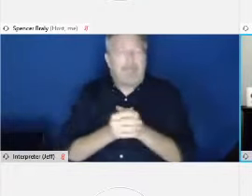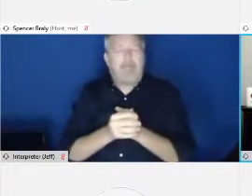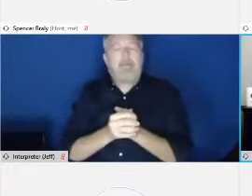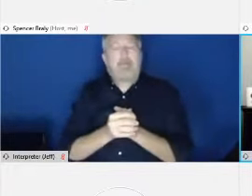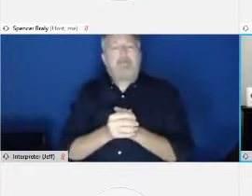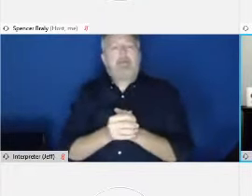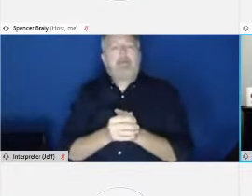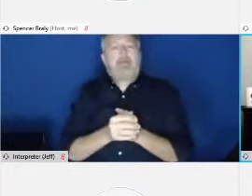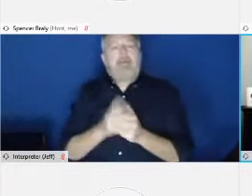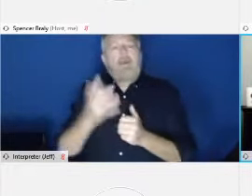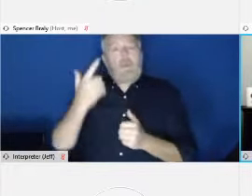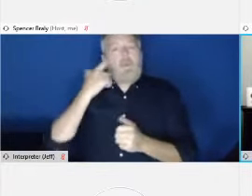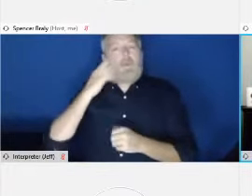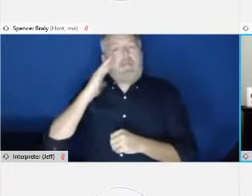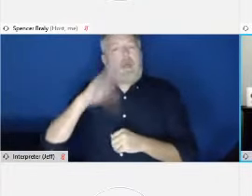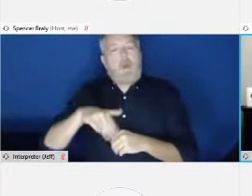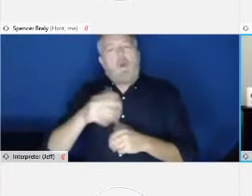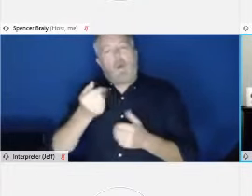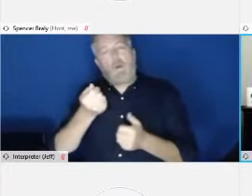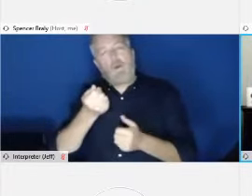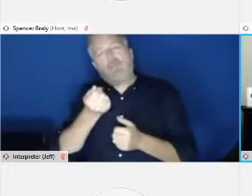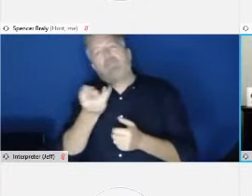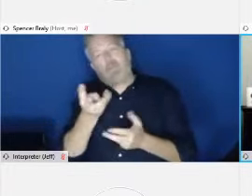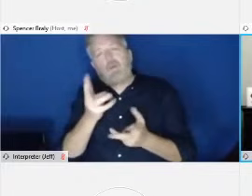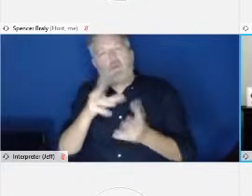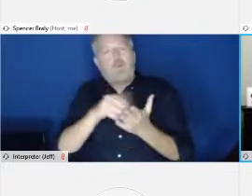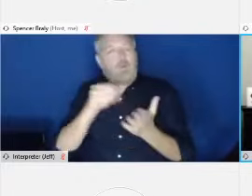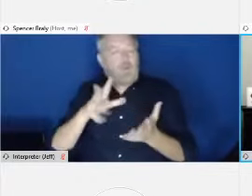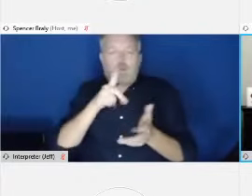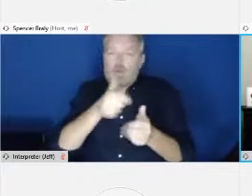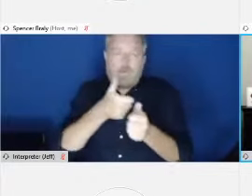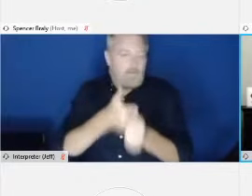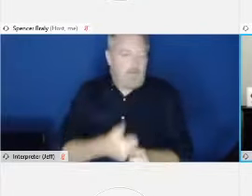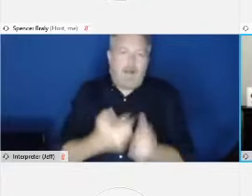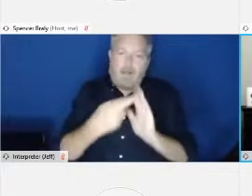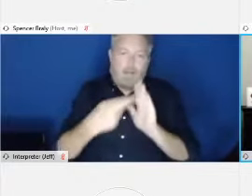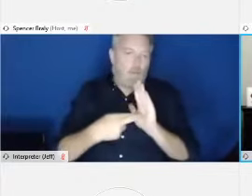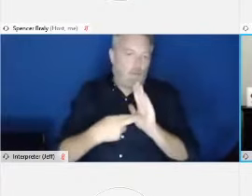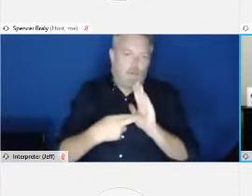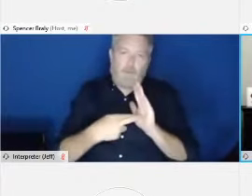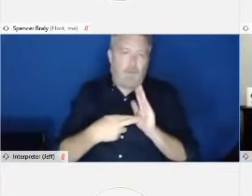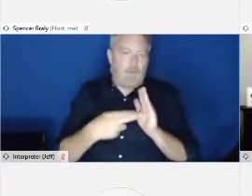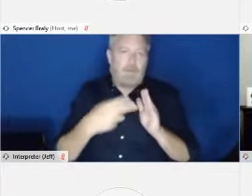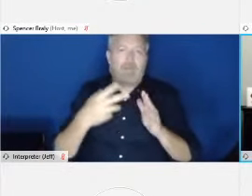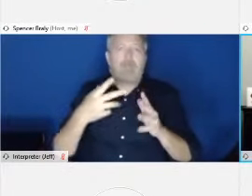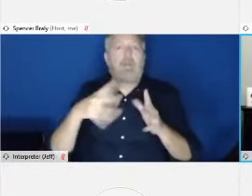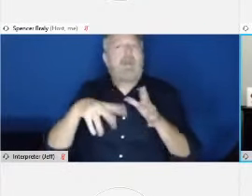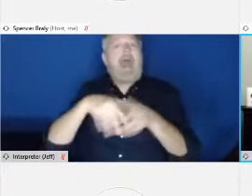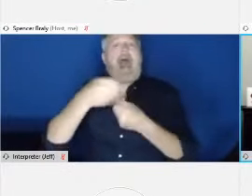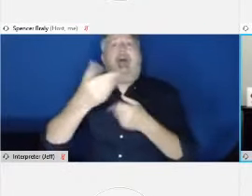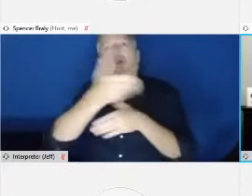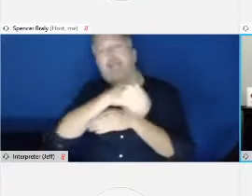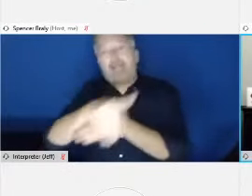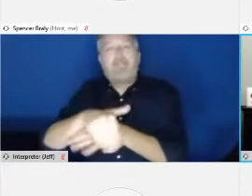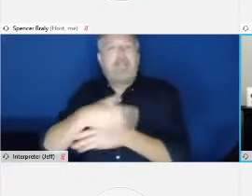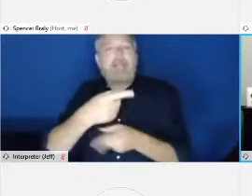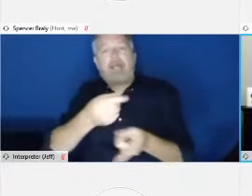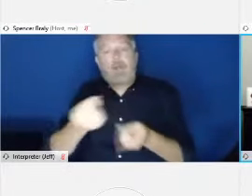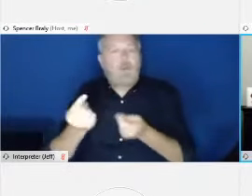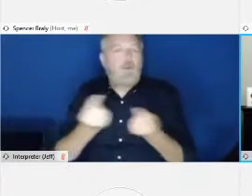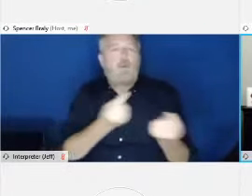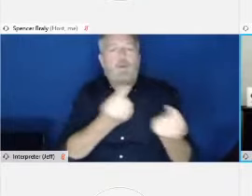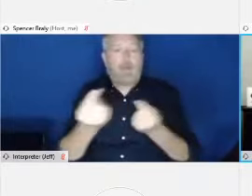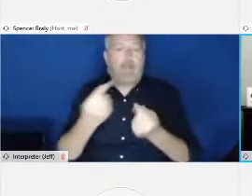that some of our students are not following these strategies off campus, which is where we believe most of